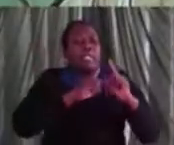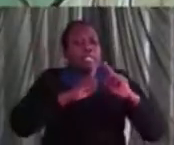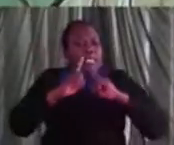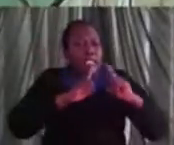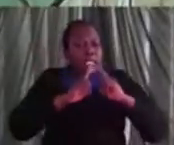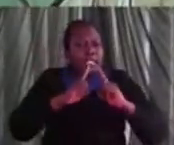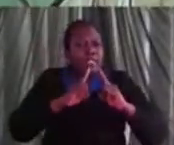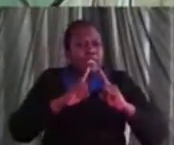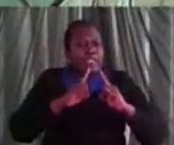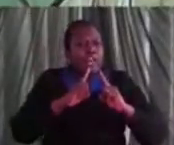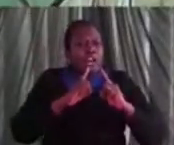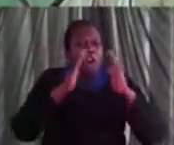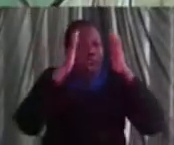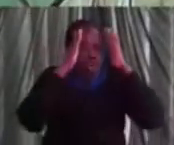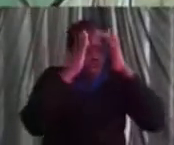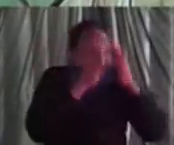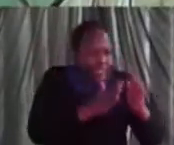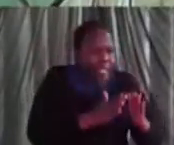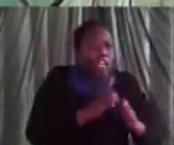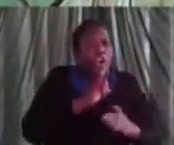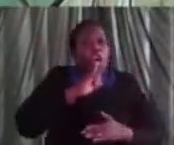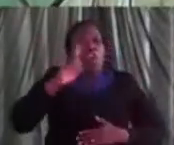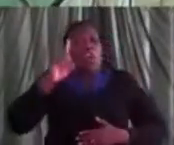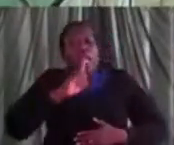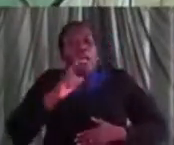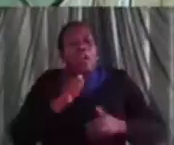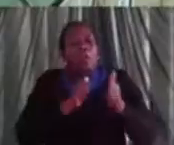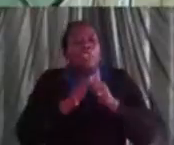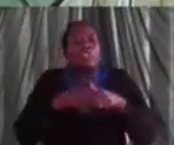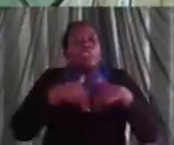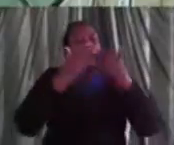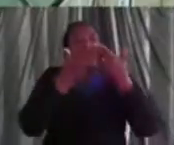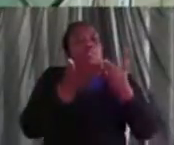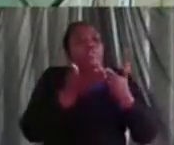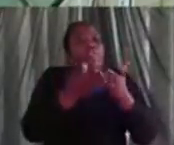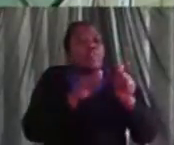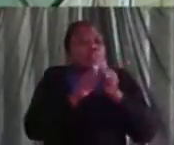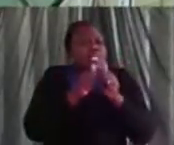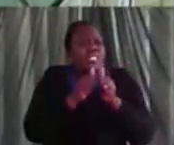order that you gave, which was considered sub judice.